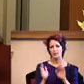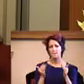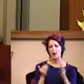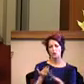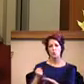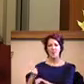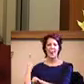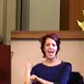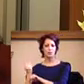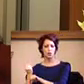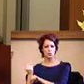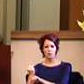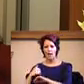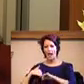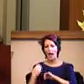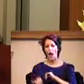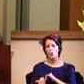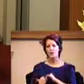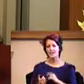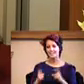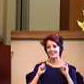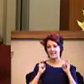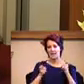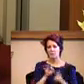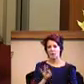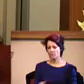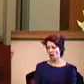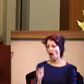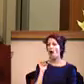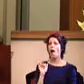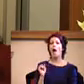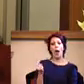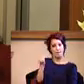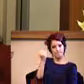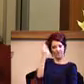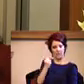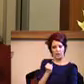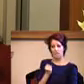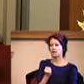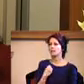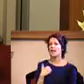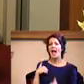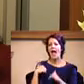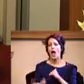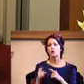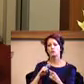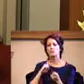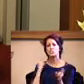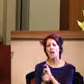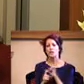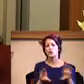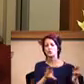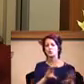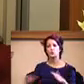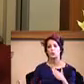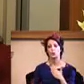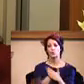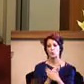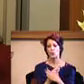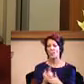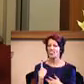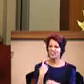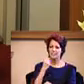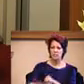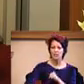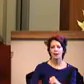we experience the gifts of epiphany for ourselves how can we do things new this year especially those of us who perhaps been